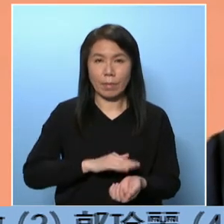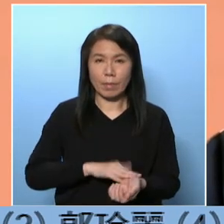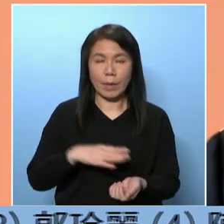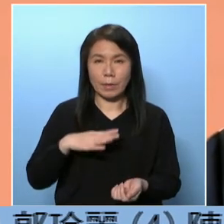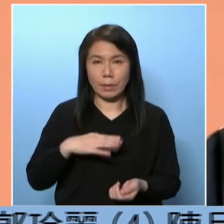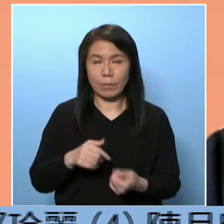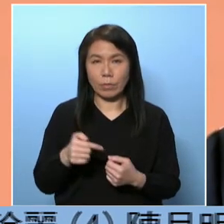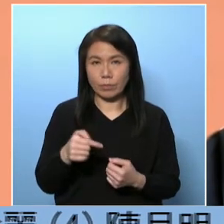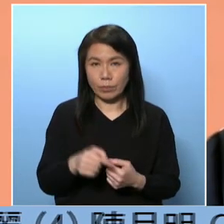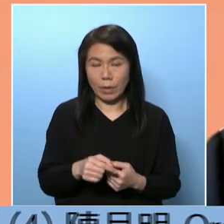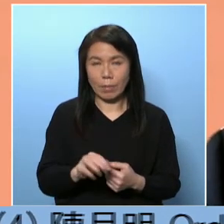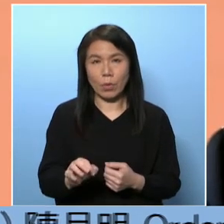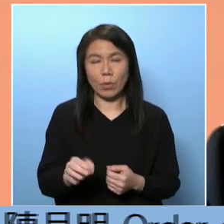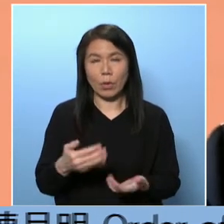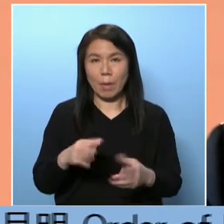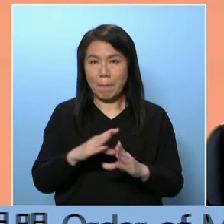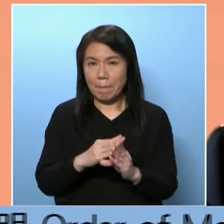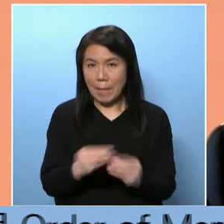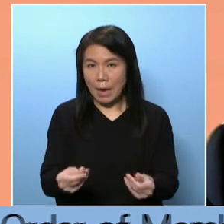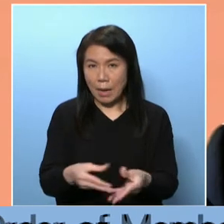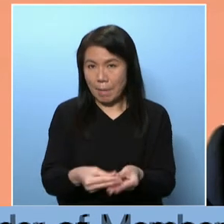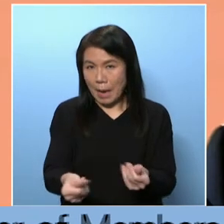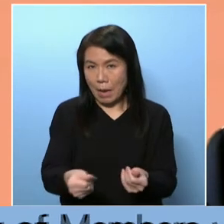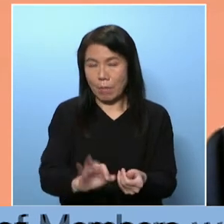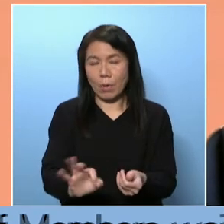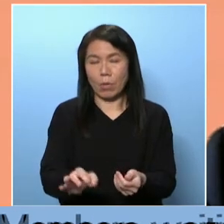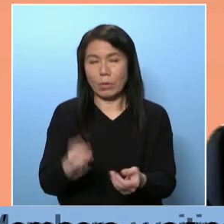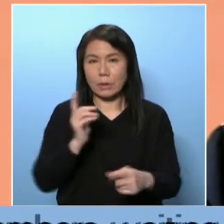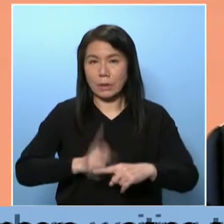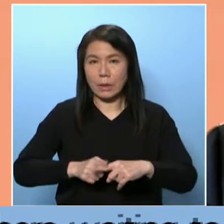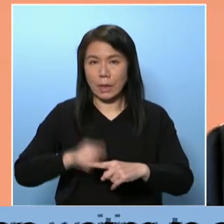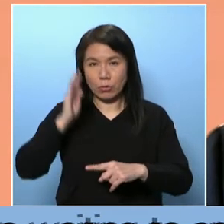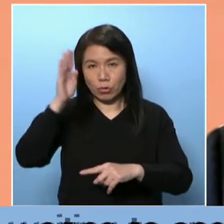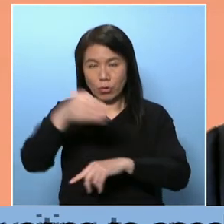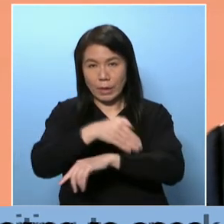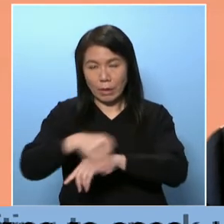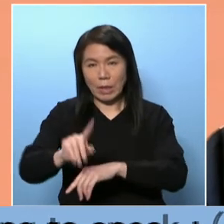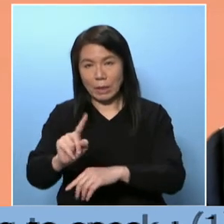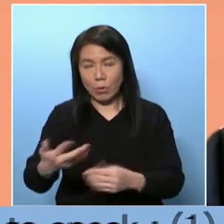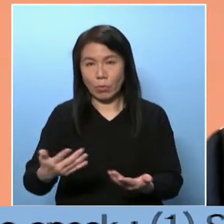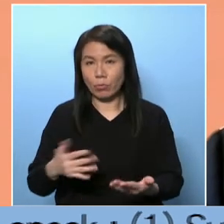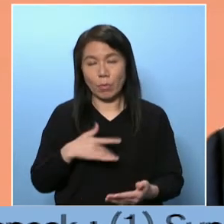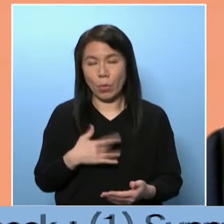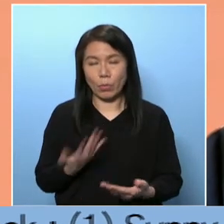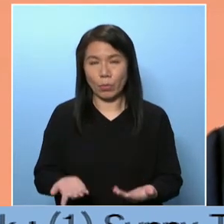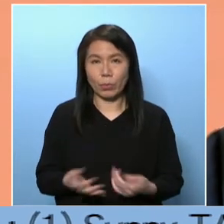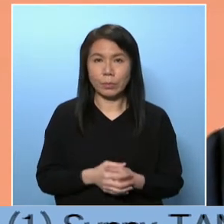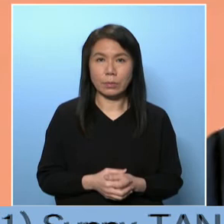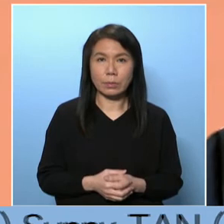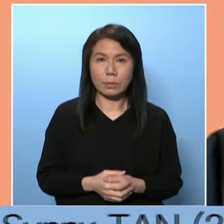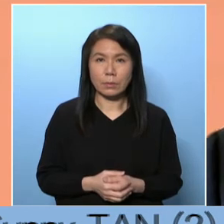was very precise and concise, because without being able to control the epidemic